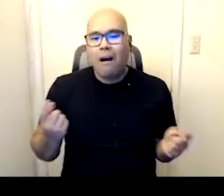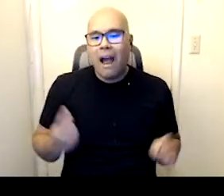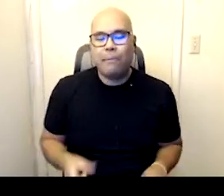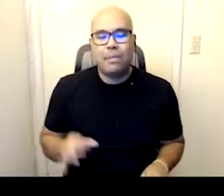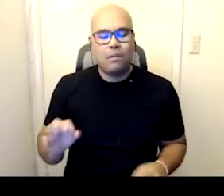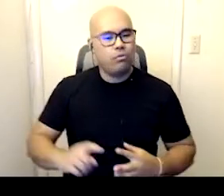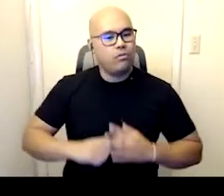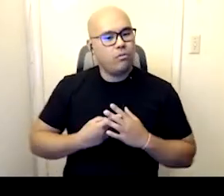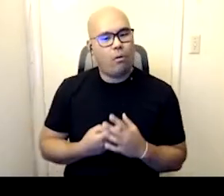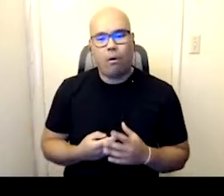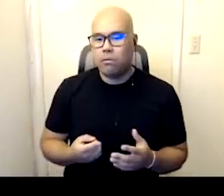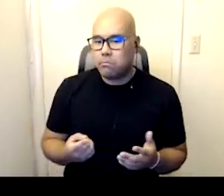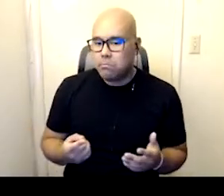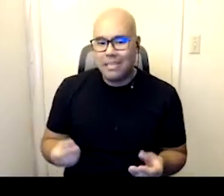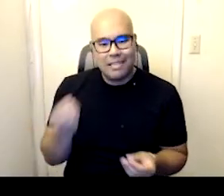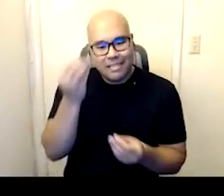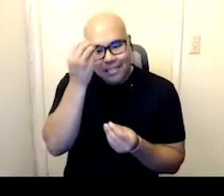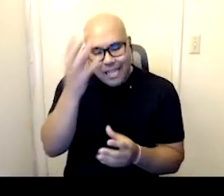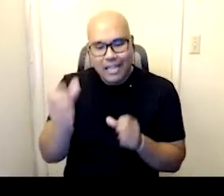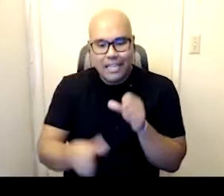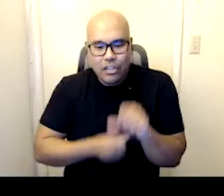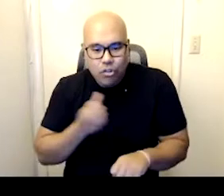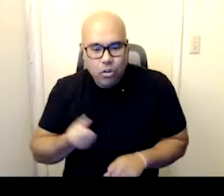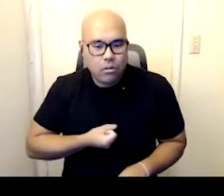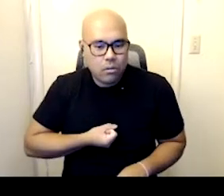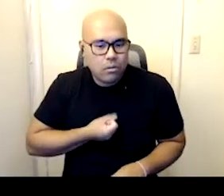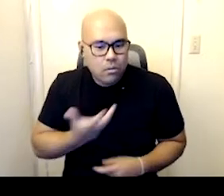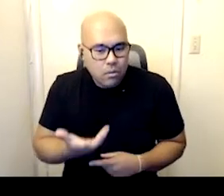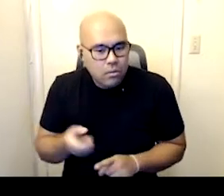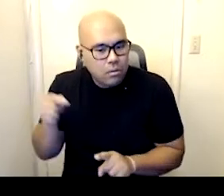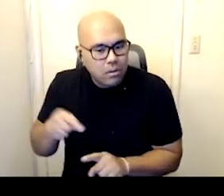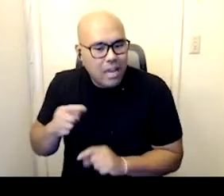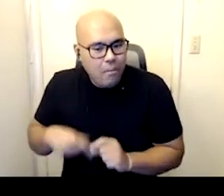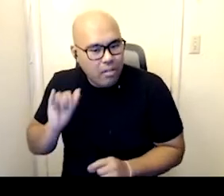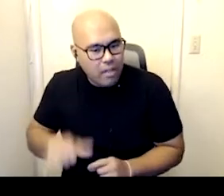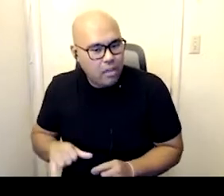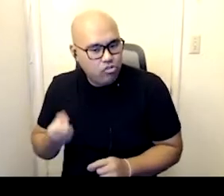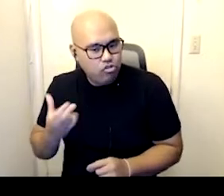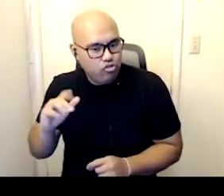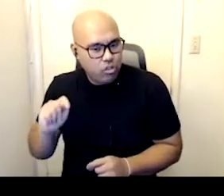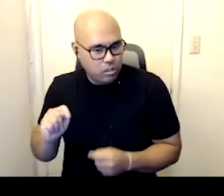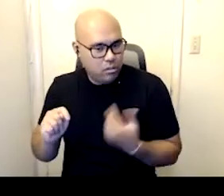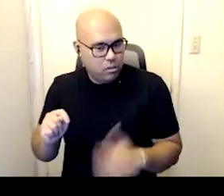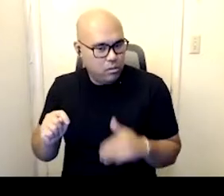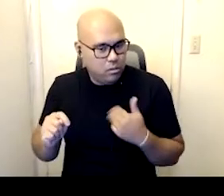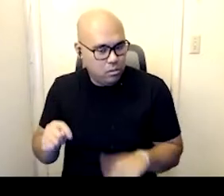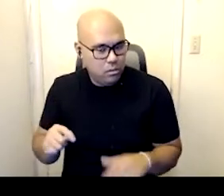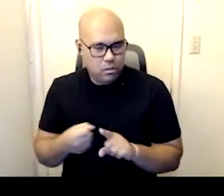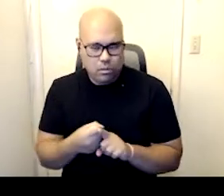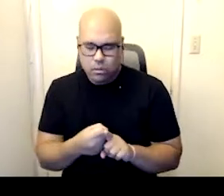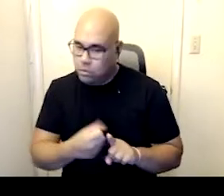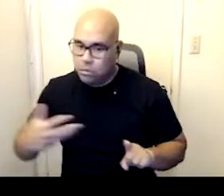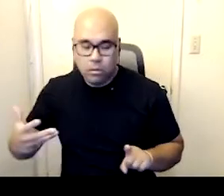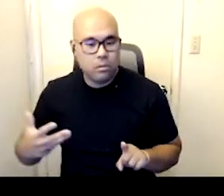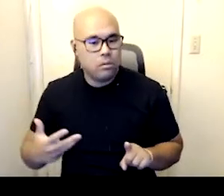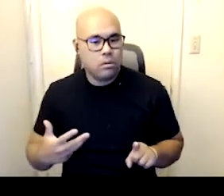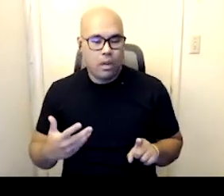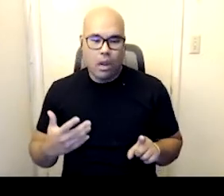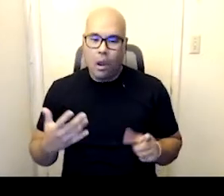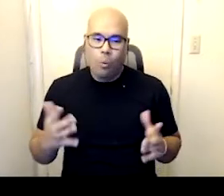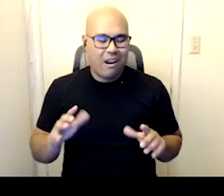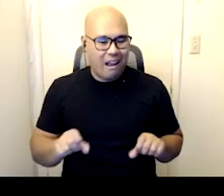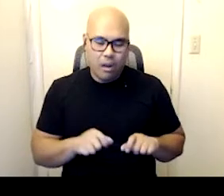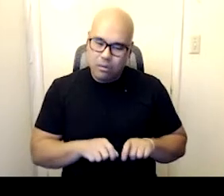start telling each other about that shit and what may unlock, not